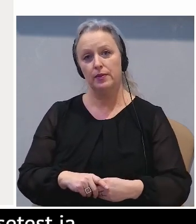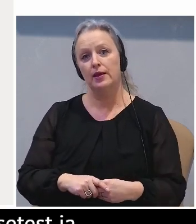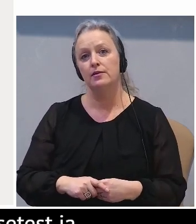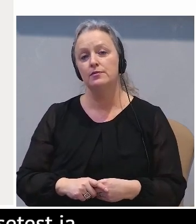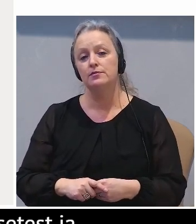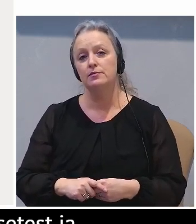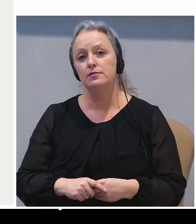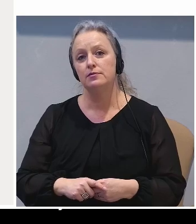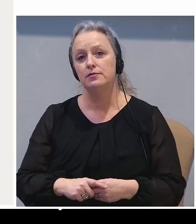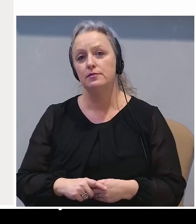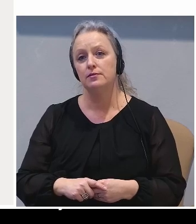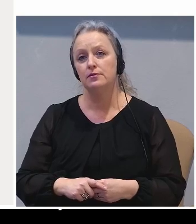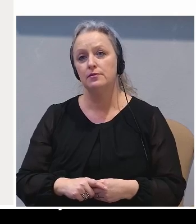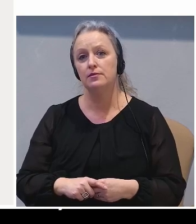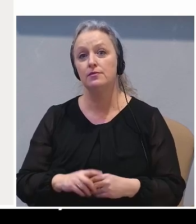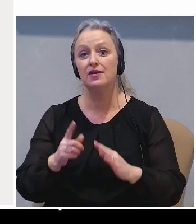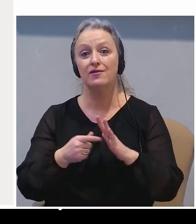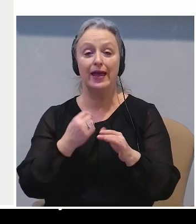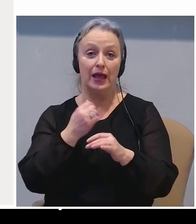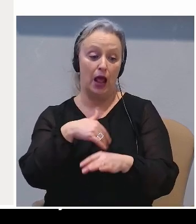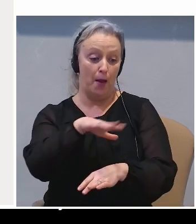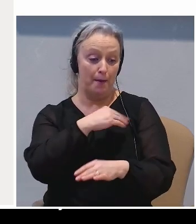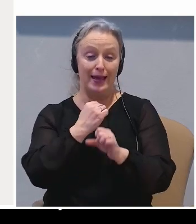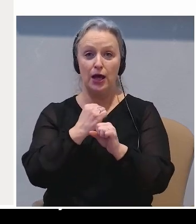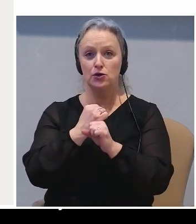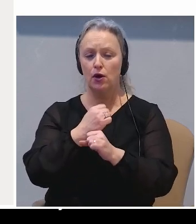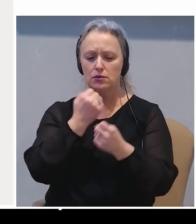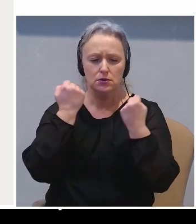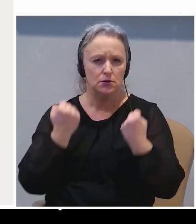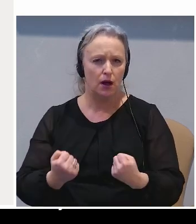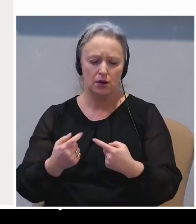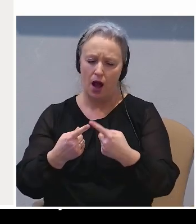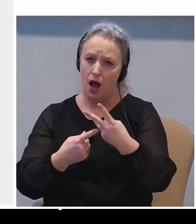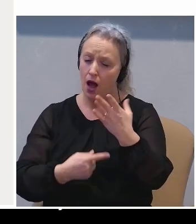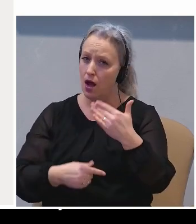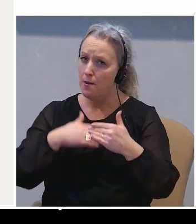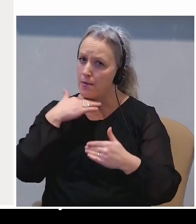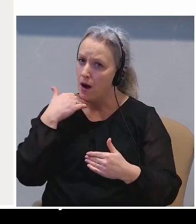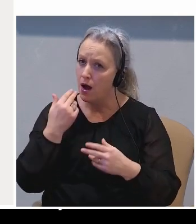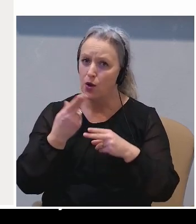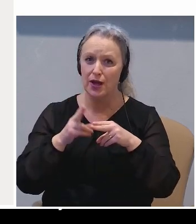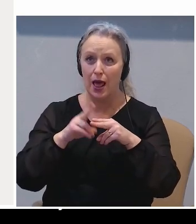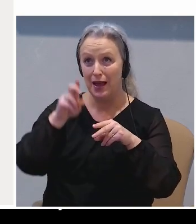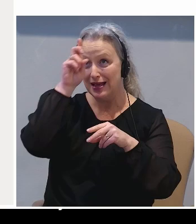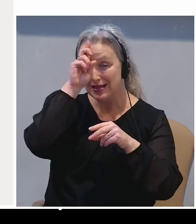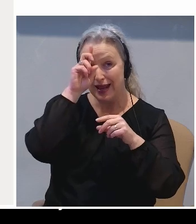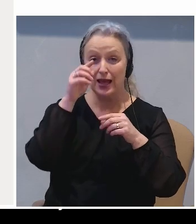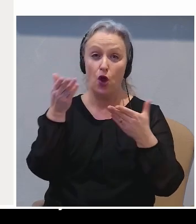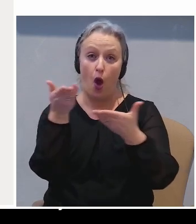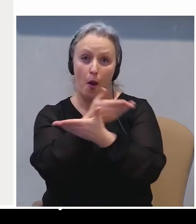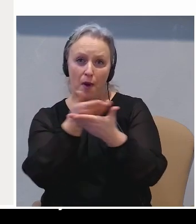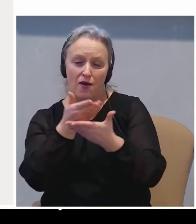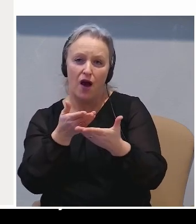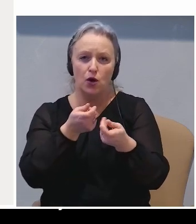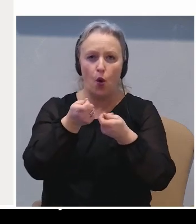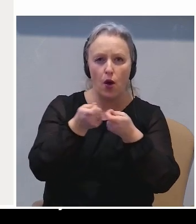because we work a lot in European projects funded with the European Commission funds, and there are also many